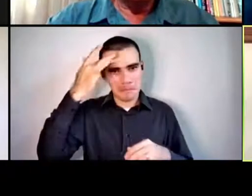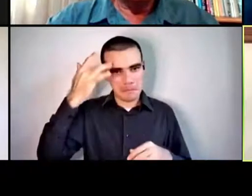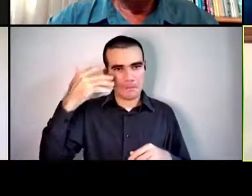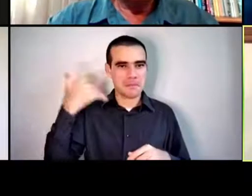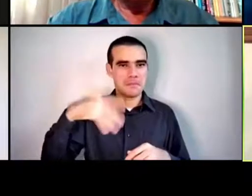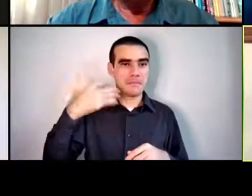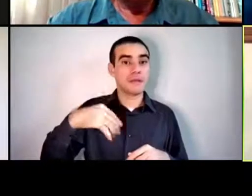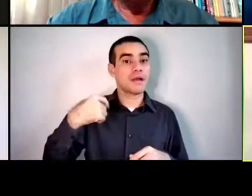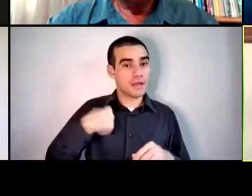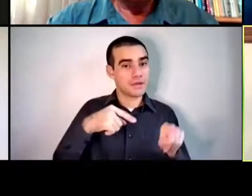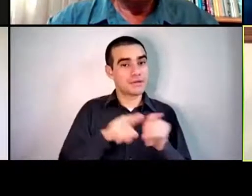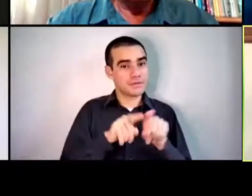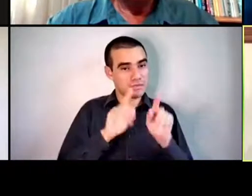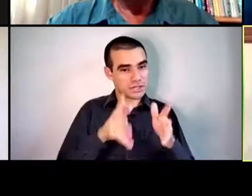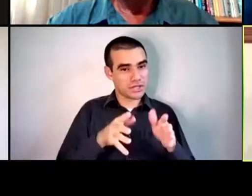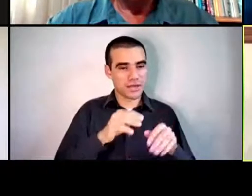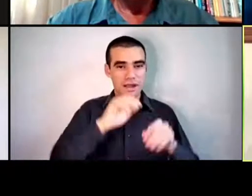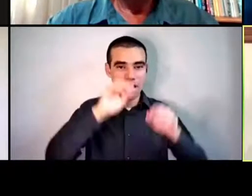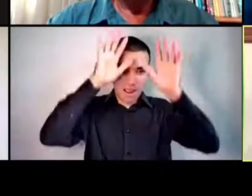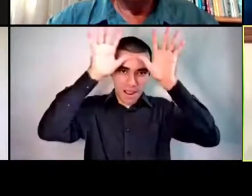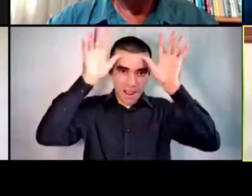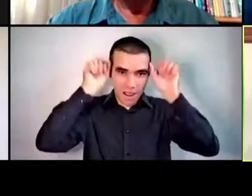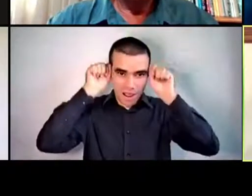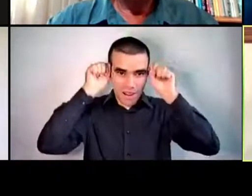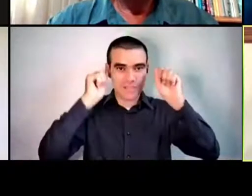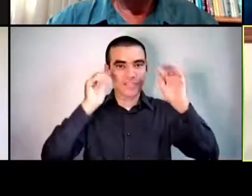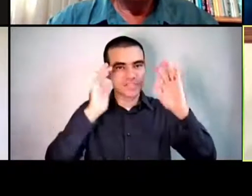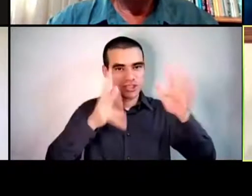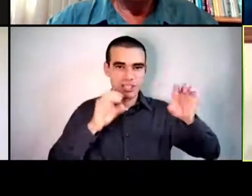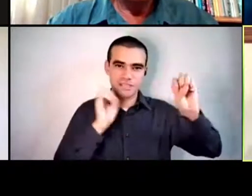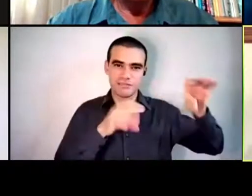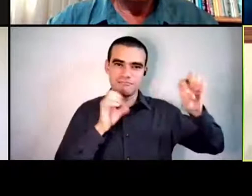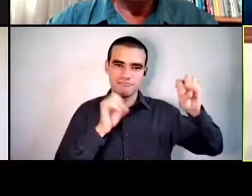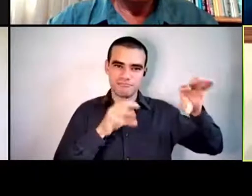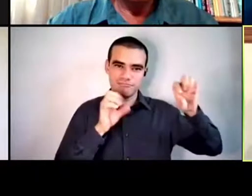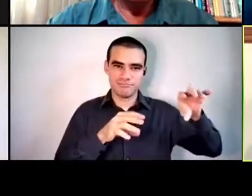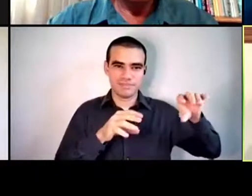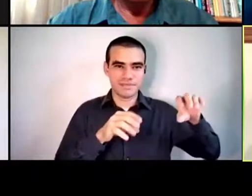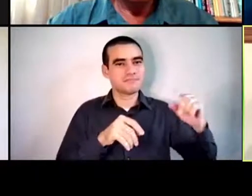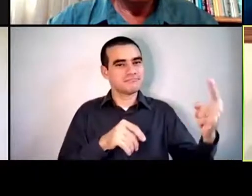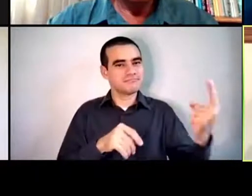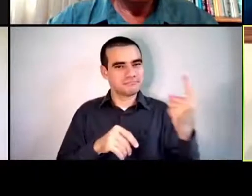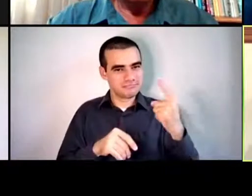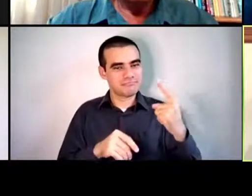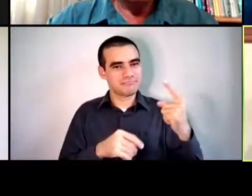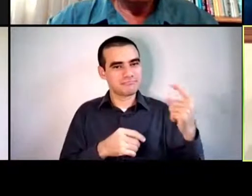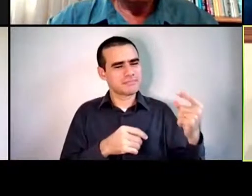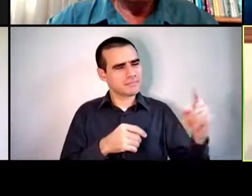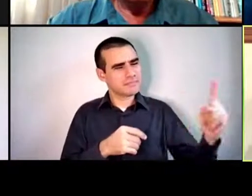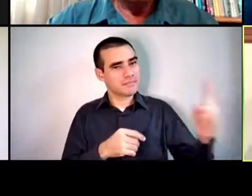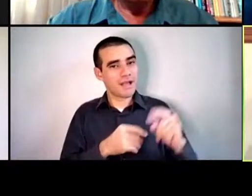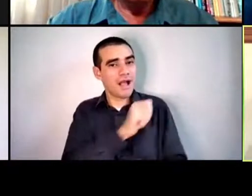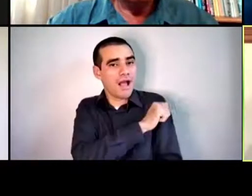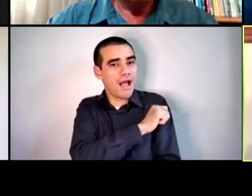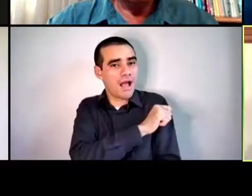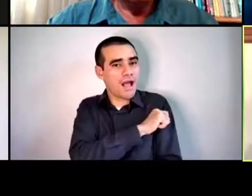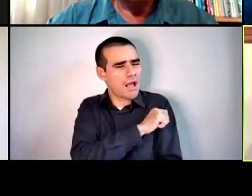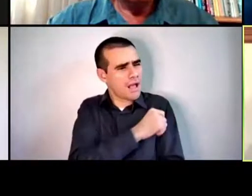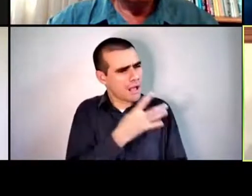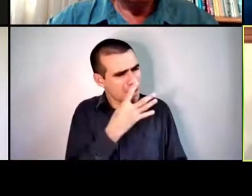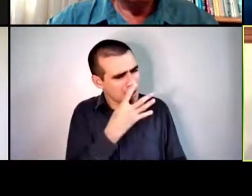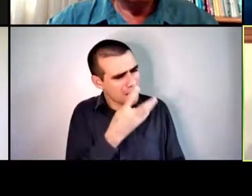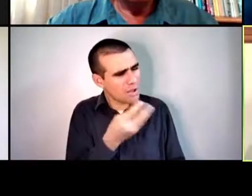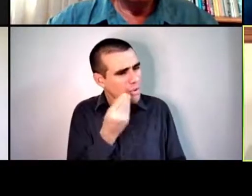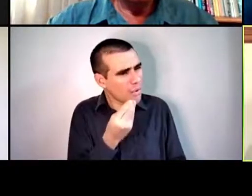This is extraordinary. I taught in Acre many years ago, and you introduced me to some students